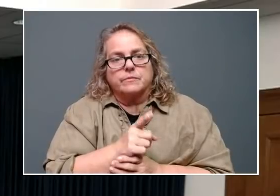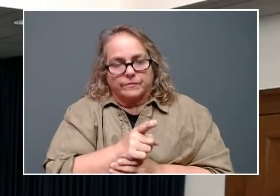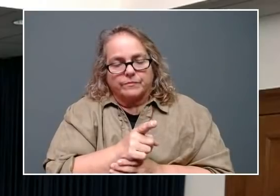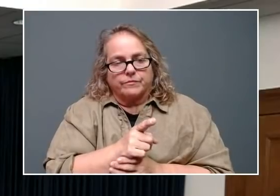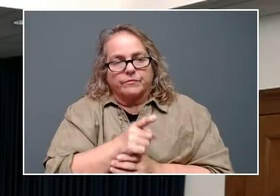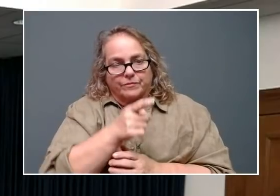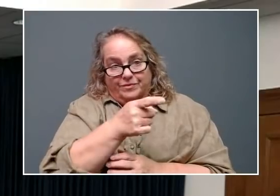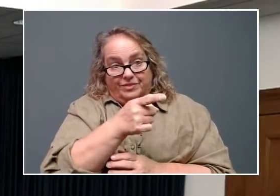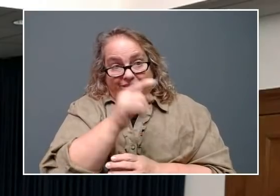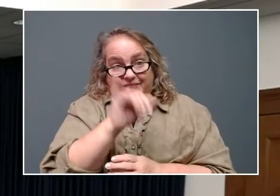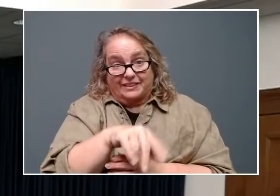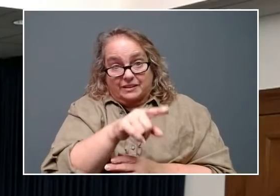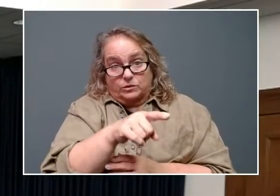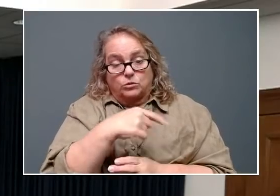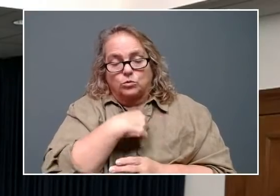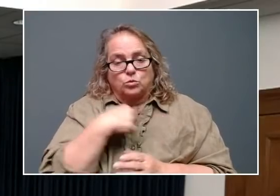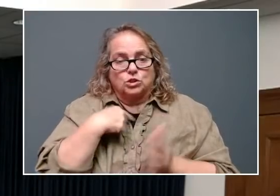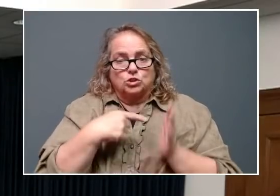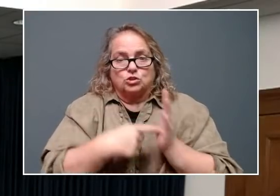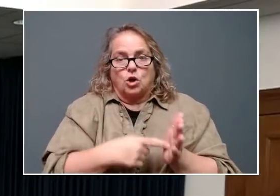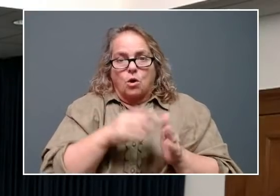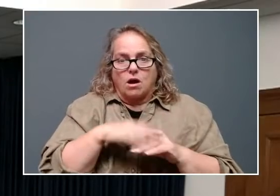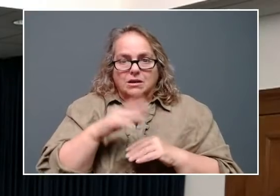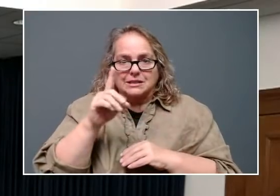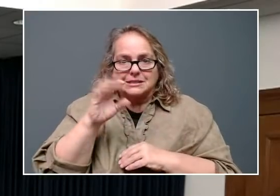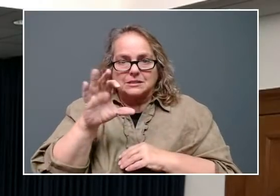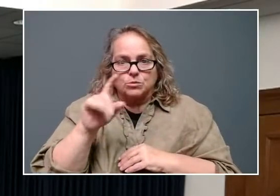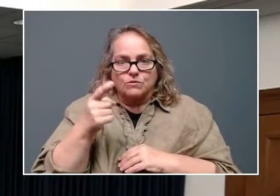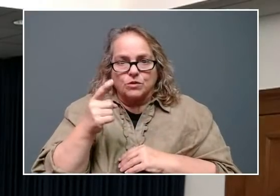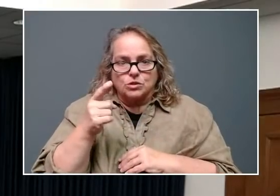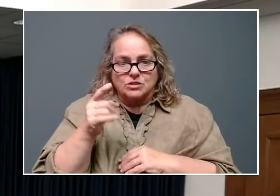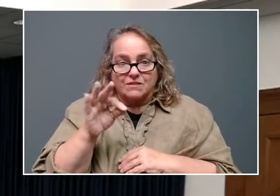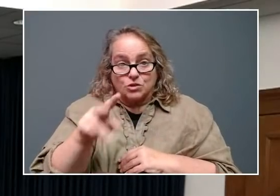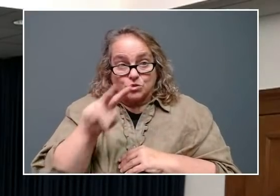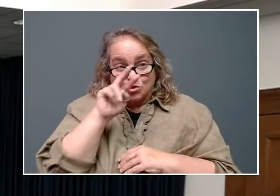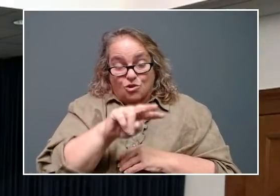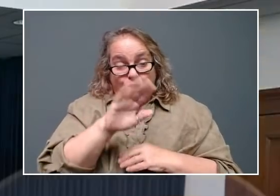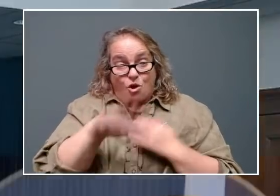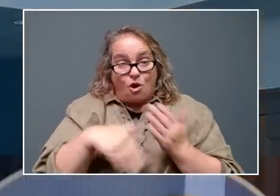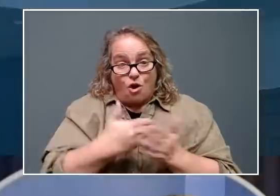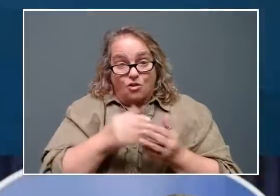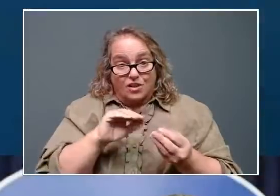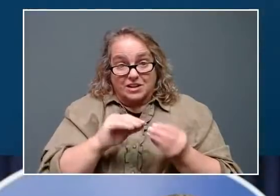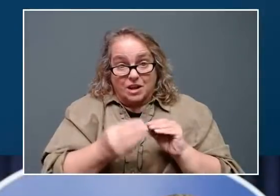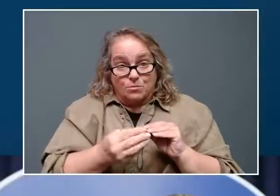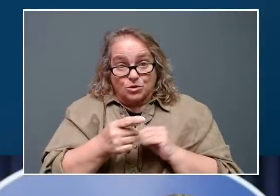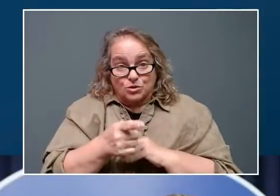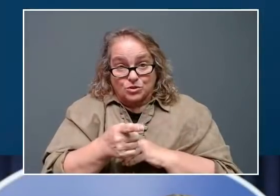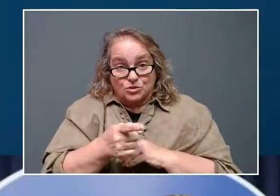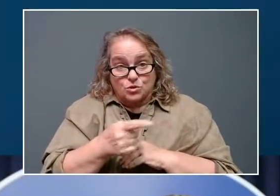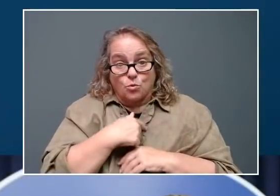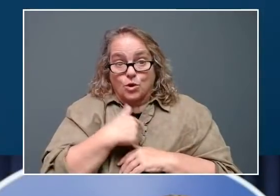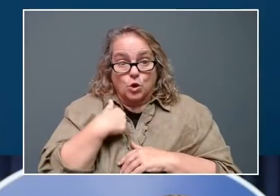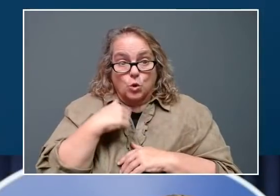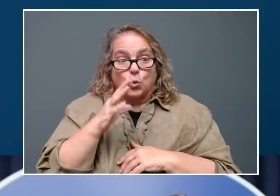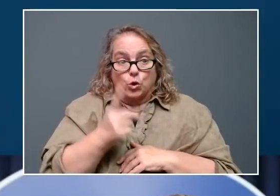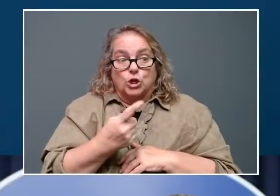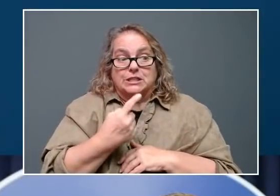is the one we showed on December 1st. So if you look at all of those numbers, Debbie, we would say that this is